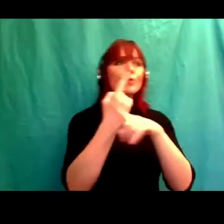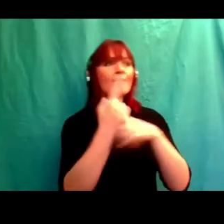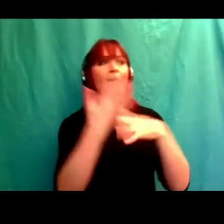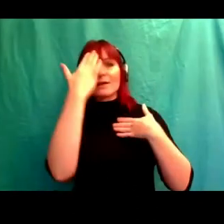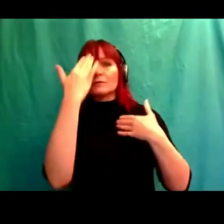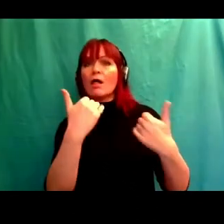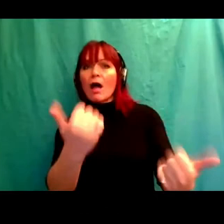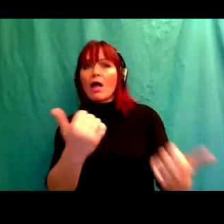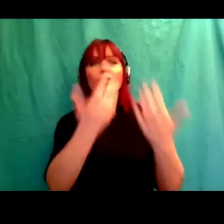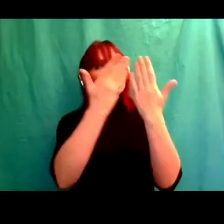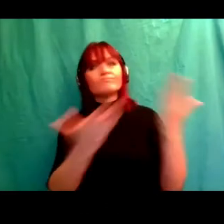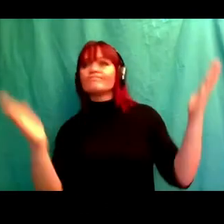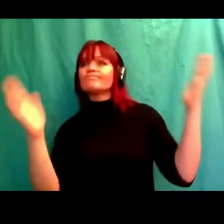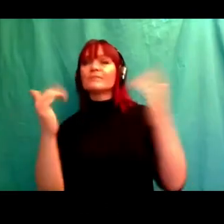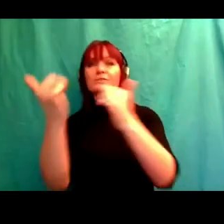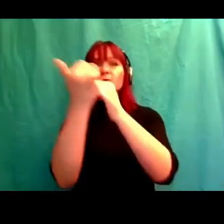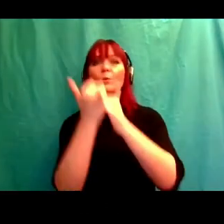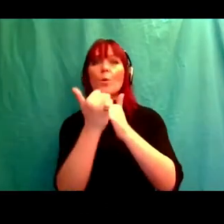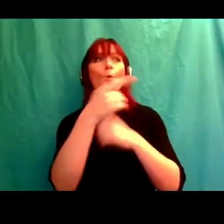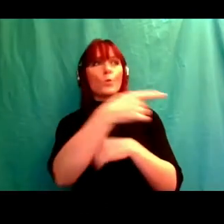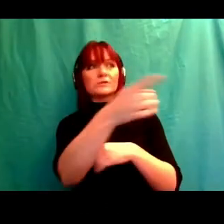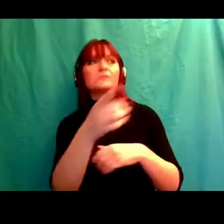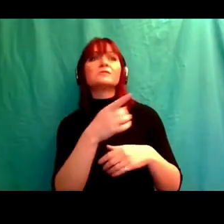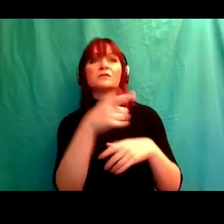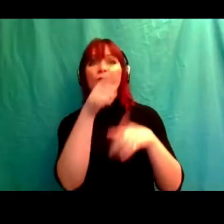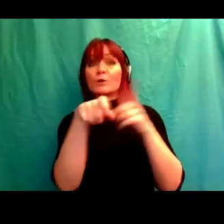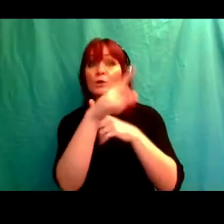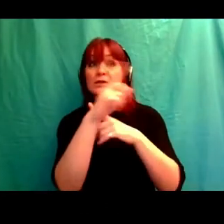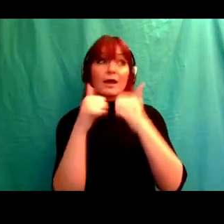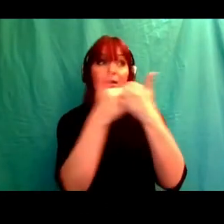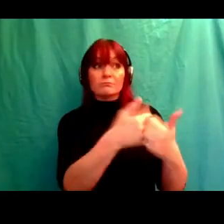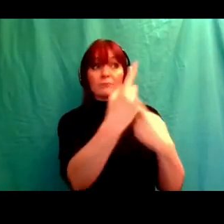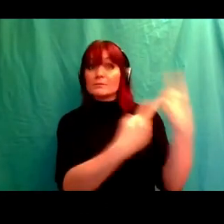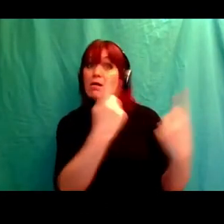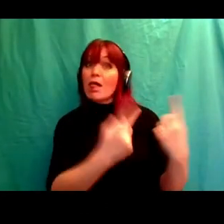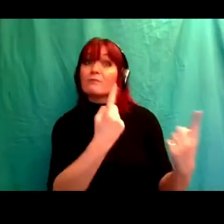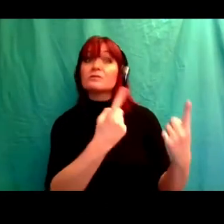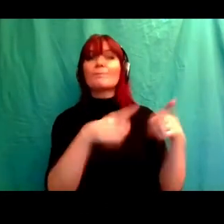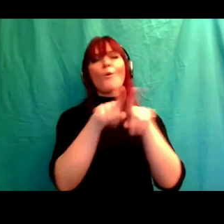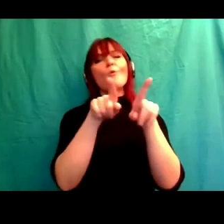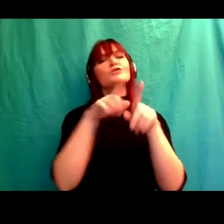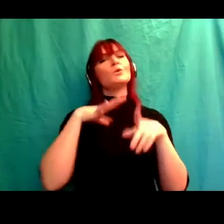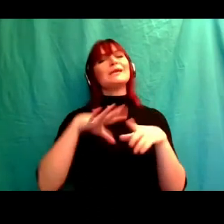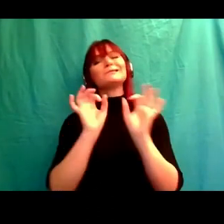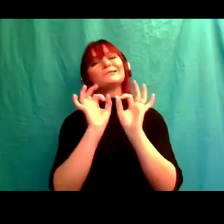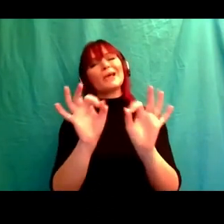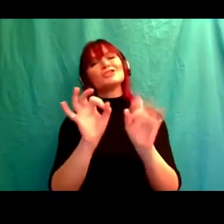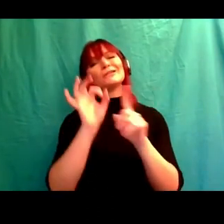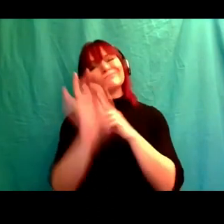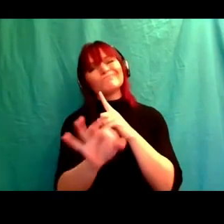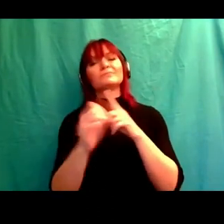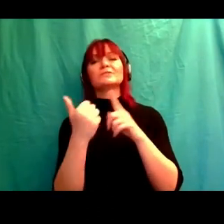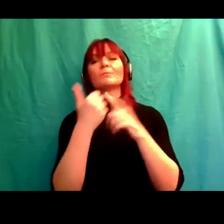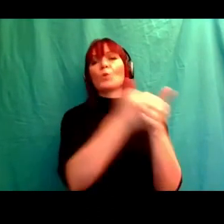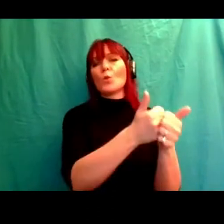wide range of support that communities can provide to themselves, as well as they're needing more specialist support. So I think there were encouraging